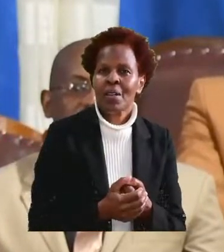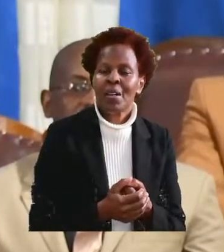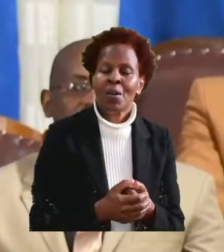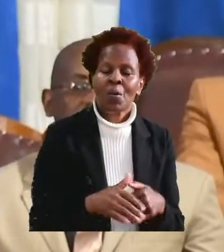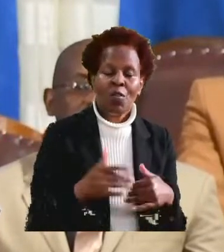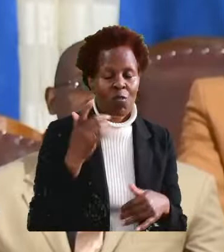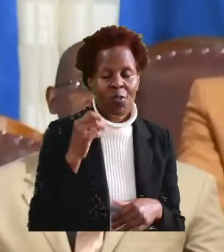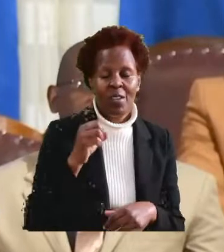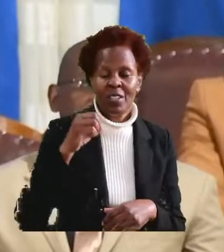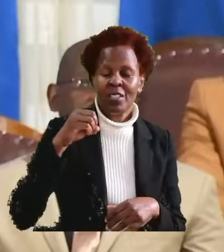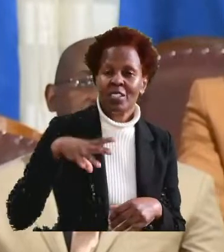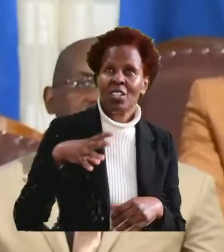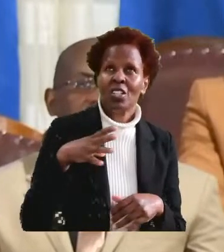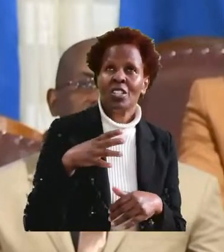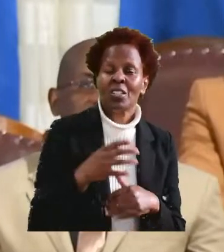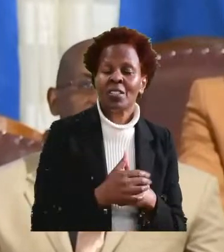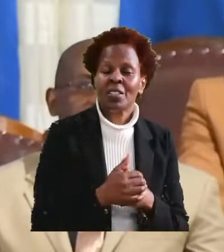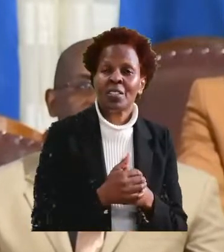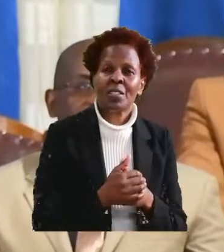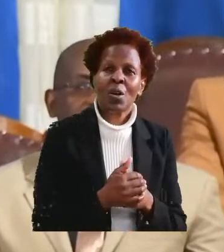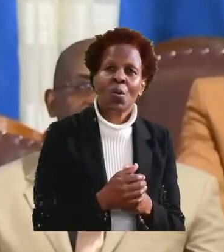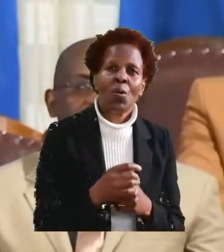sunshine. We'll